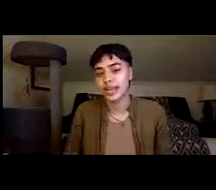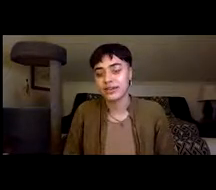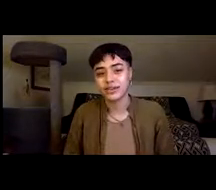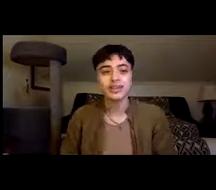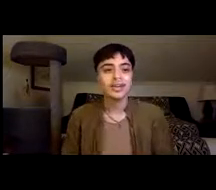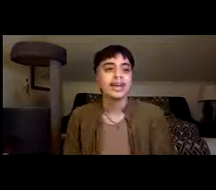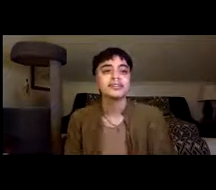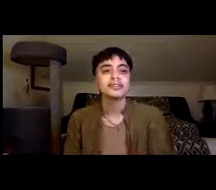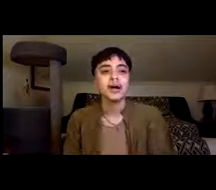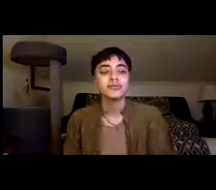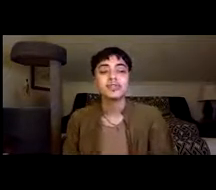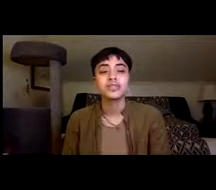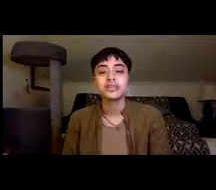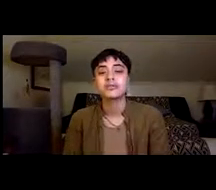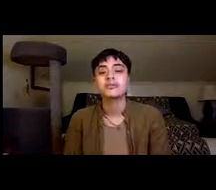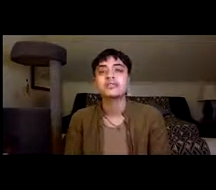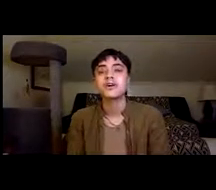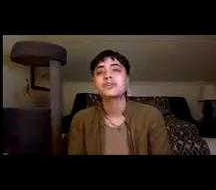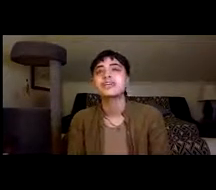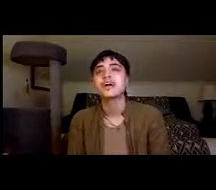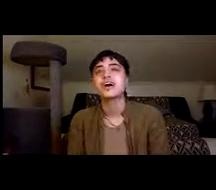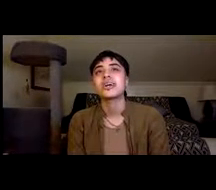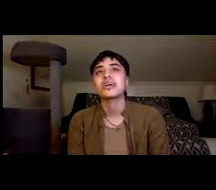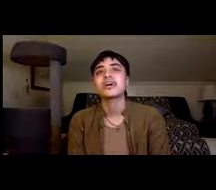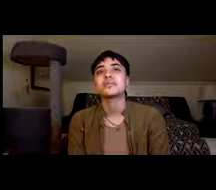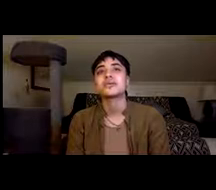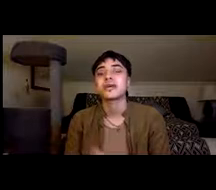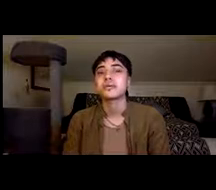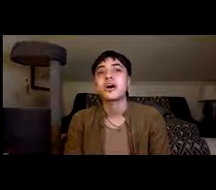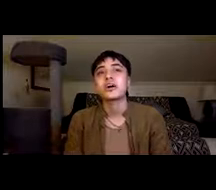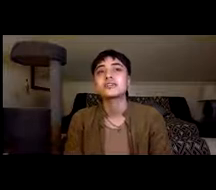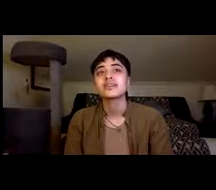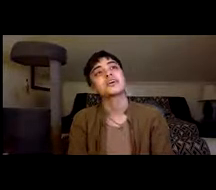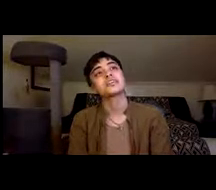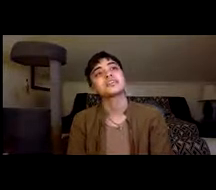burning out. And so I really was focusing on going on